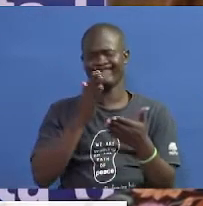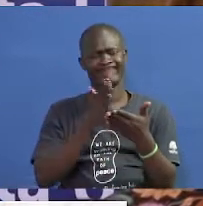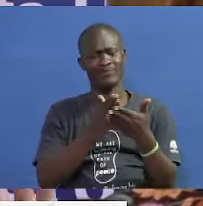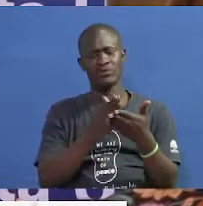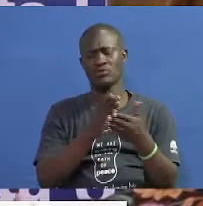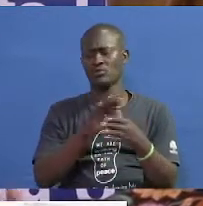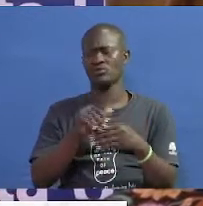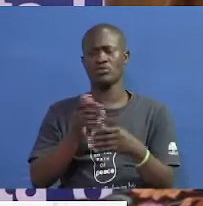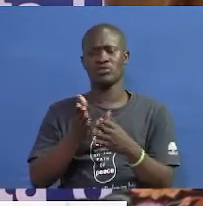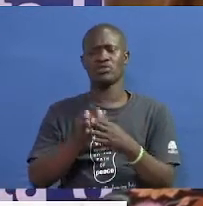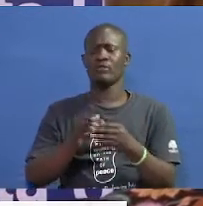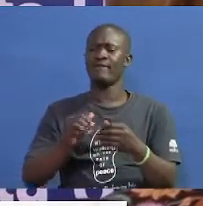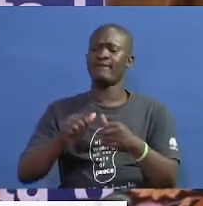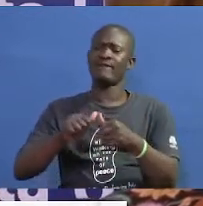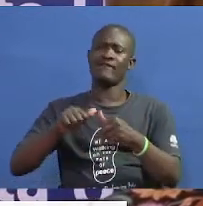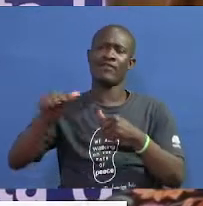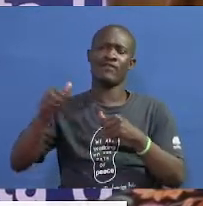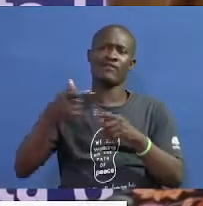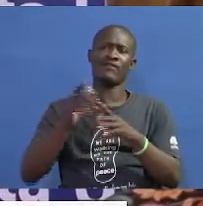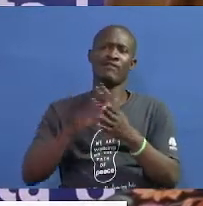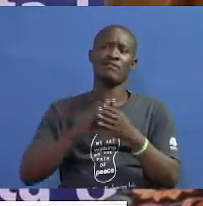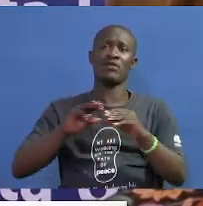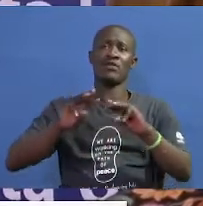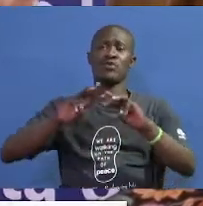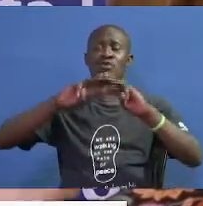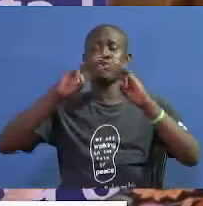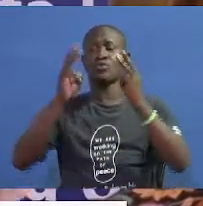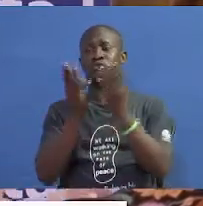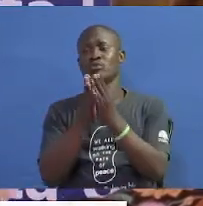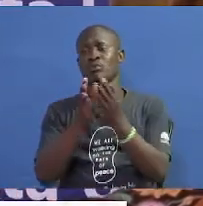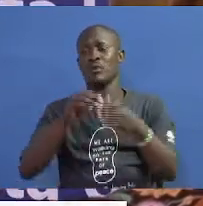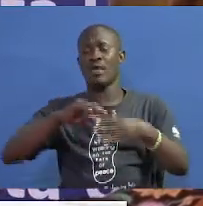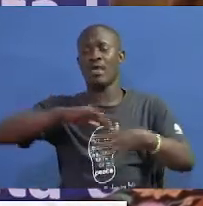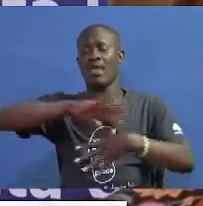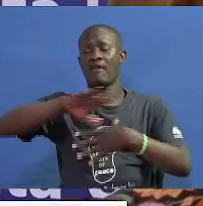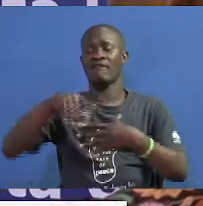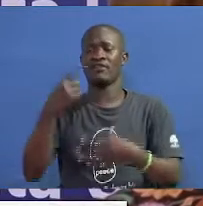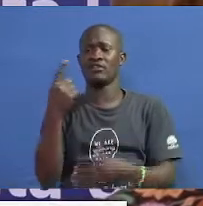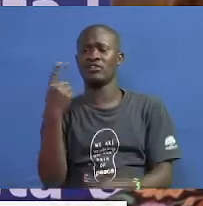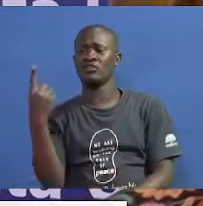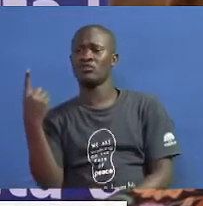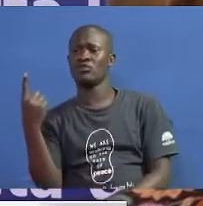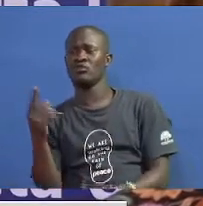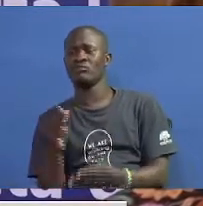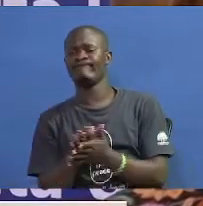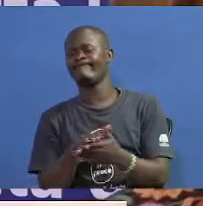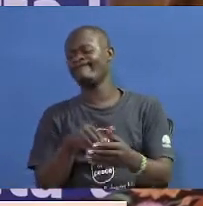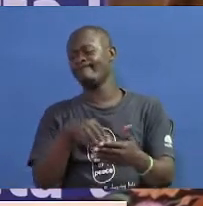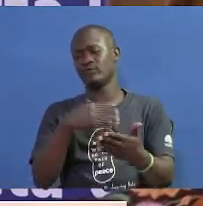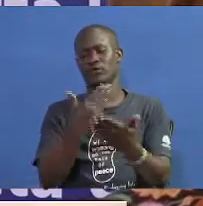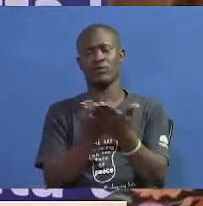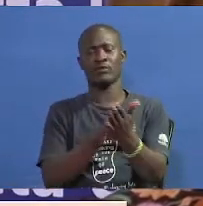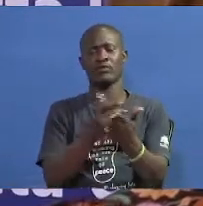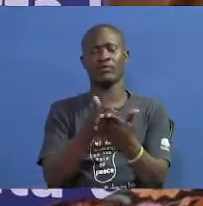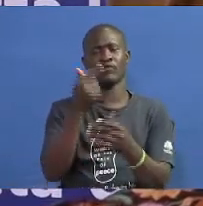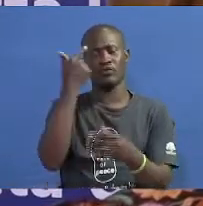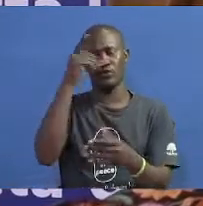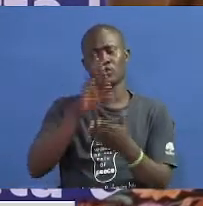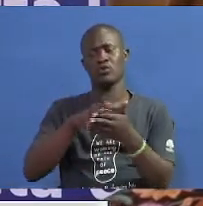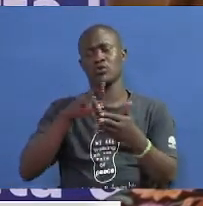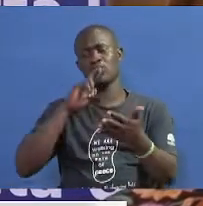know that it's certainly far from universal that expectant mothers, or every single one of them, are complying with those recommendations. I think it's far from